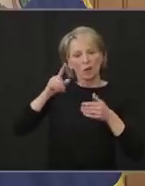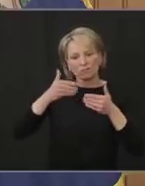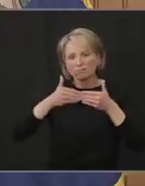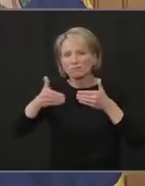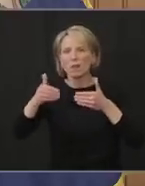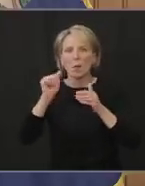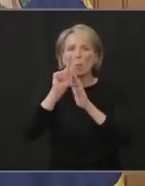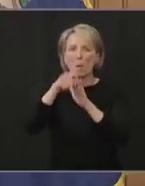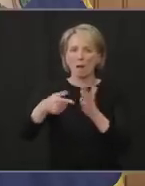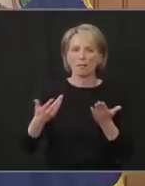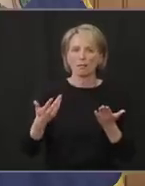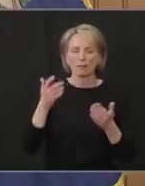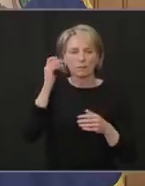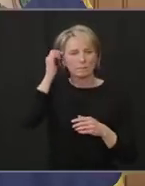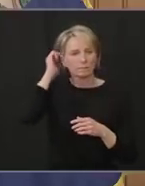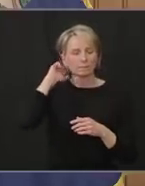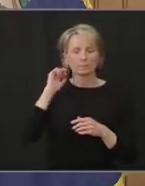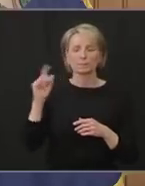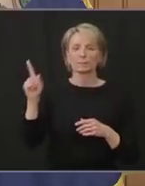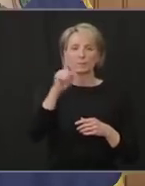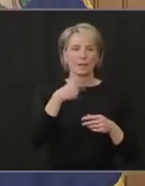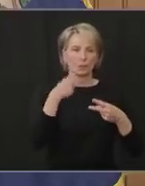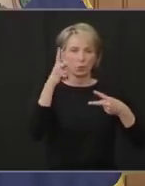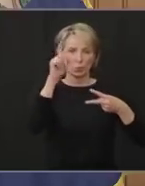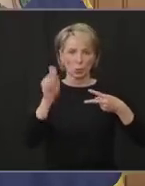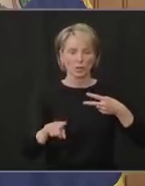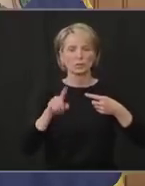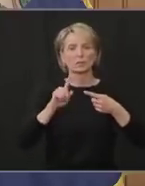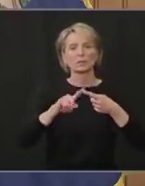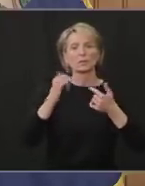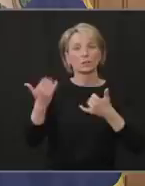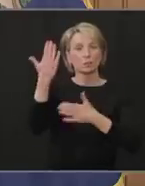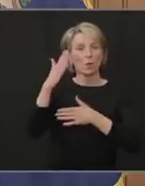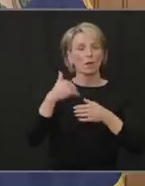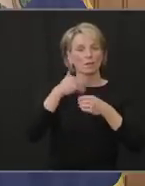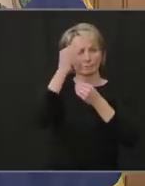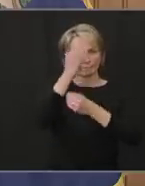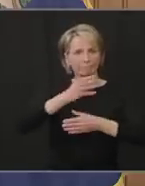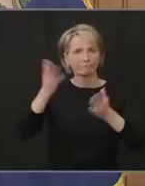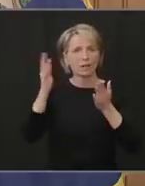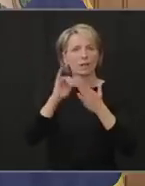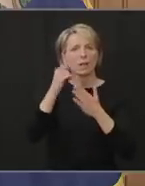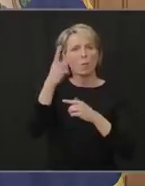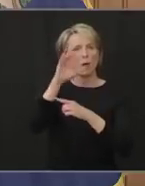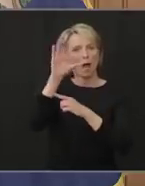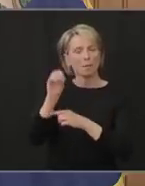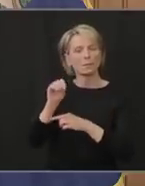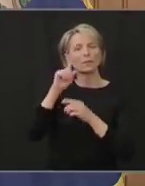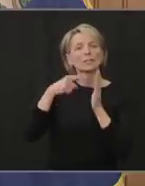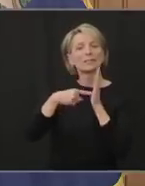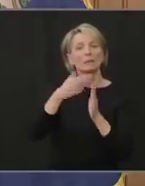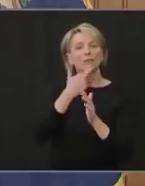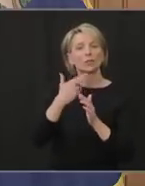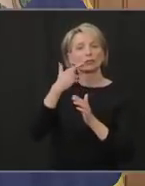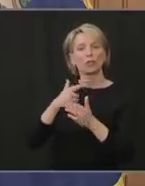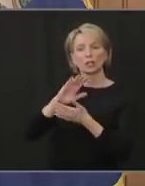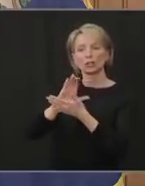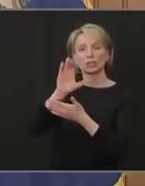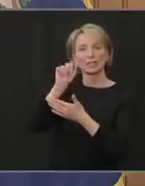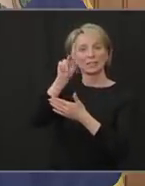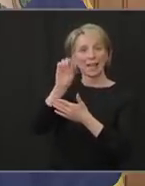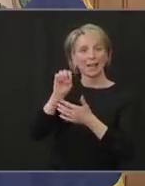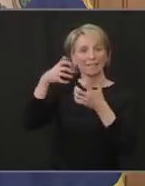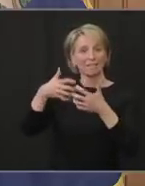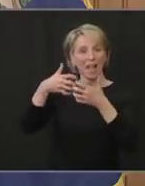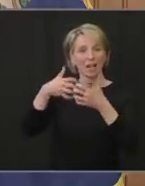foreseeable future. It was announced this morning that a company like the Cheesecake Factory says that they're not going to be able to pay their